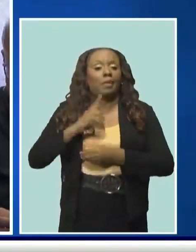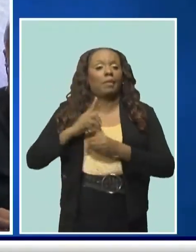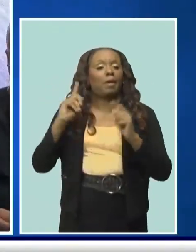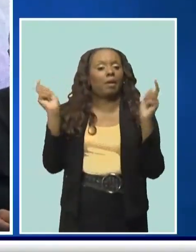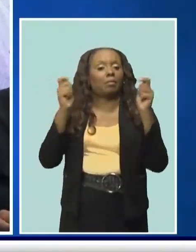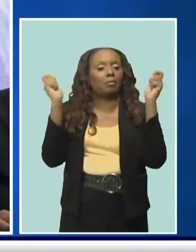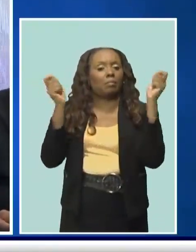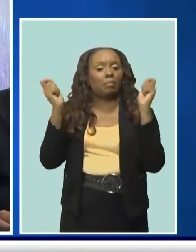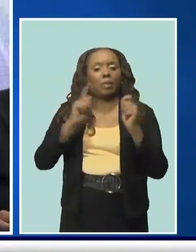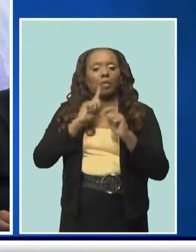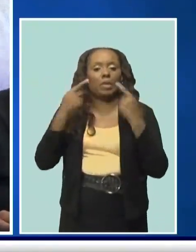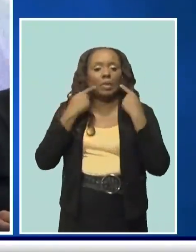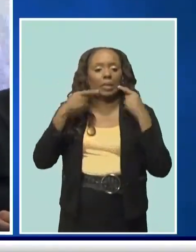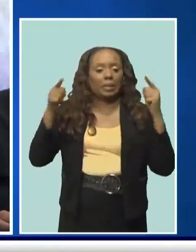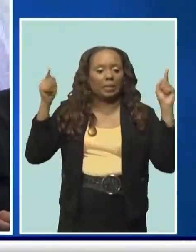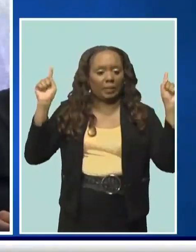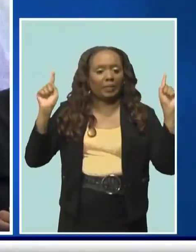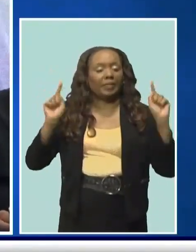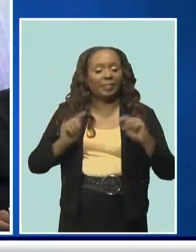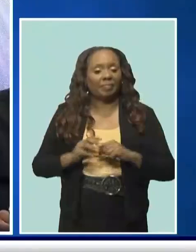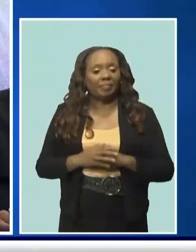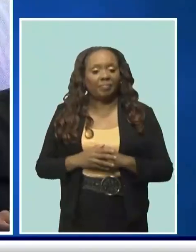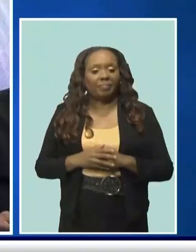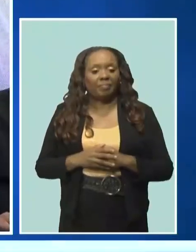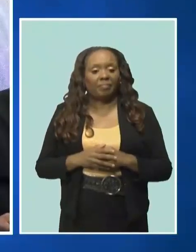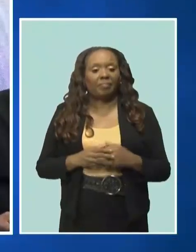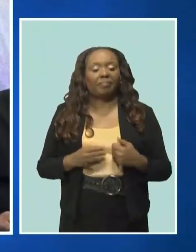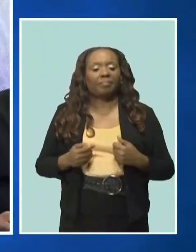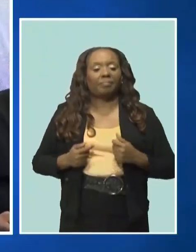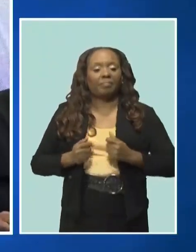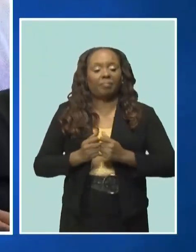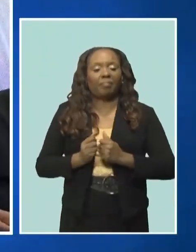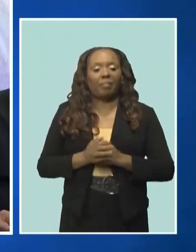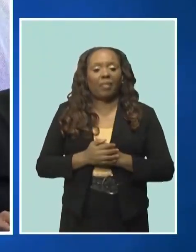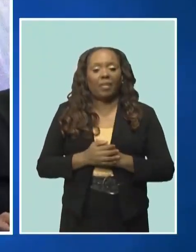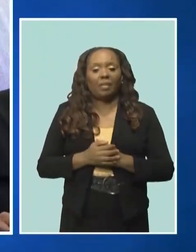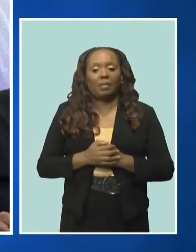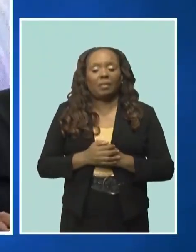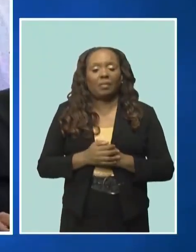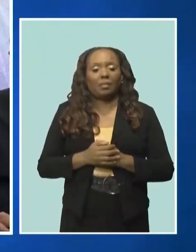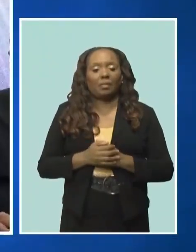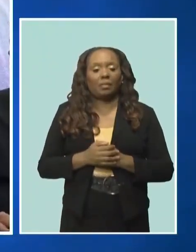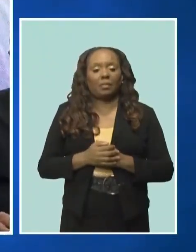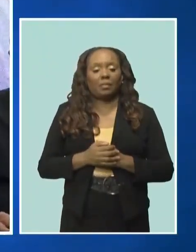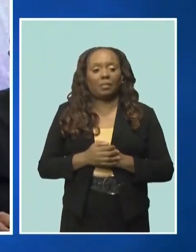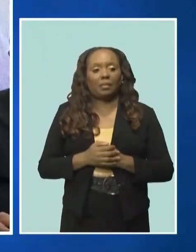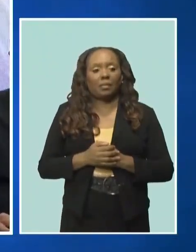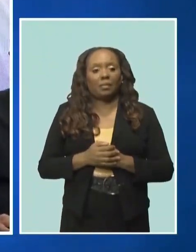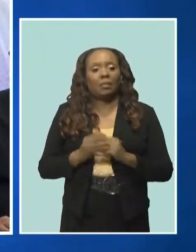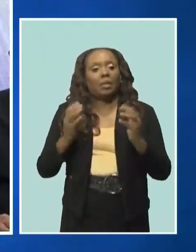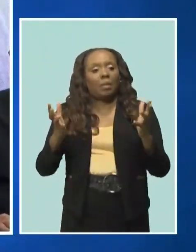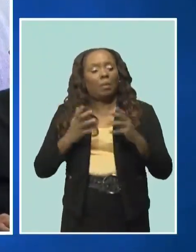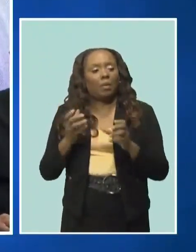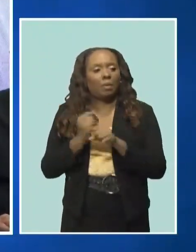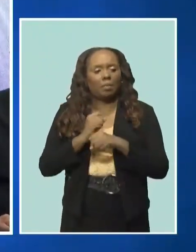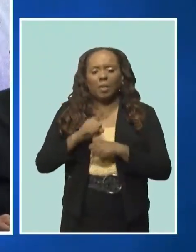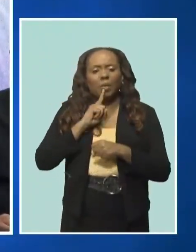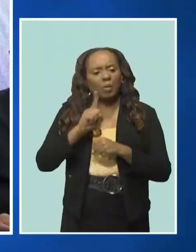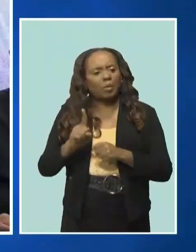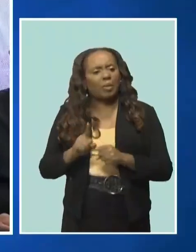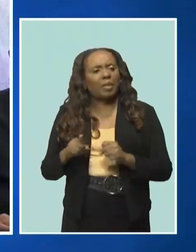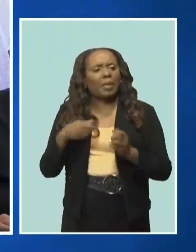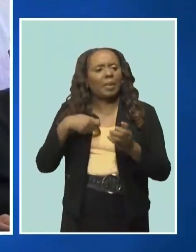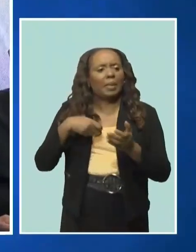do very well. And they want to be able to exist in environments that are hassle-free